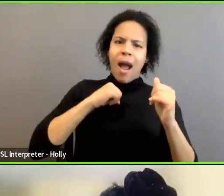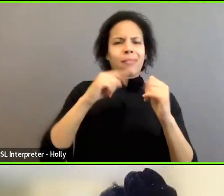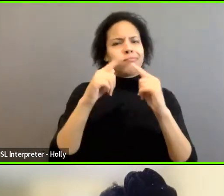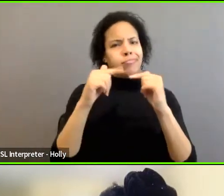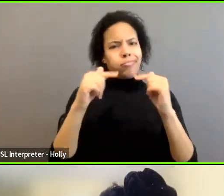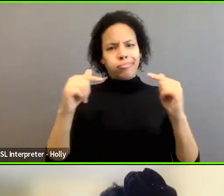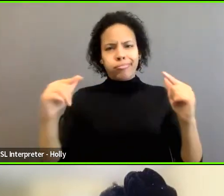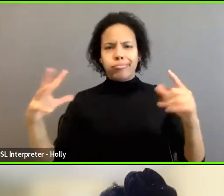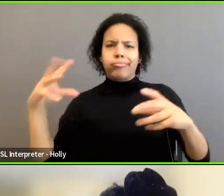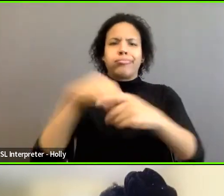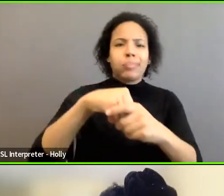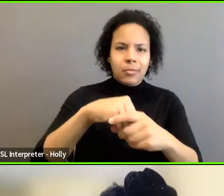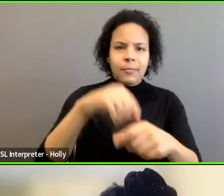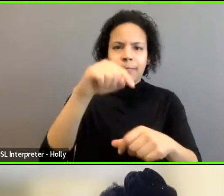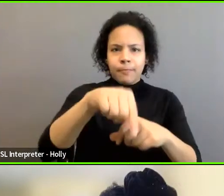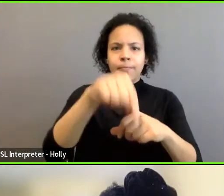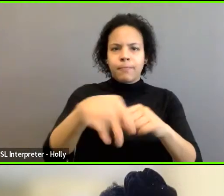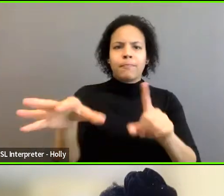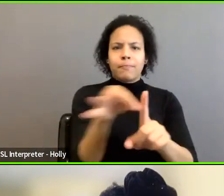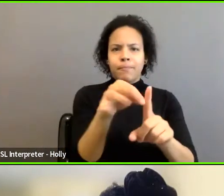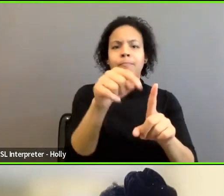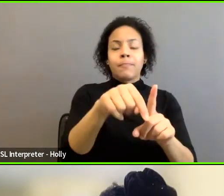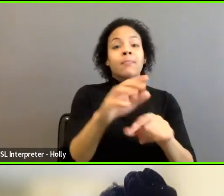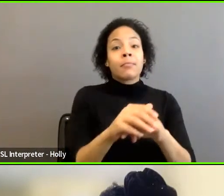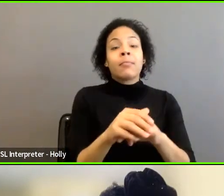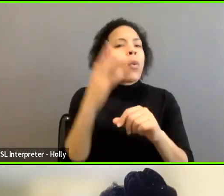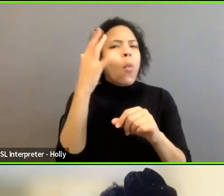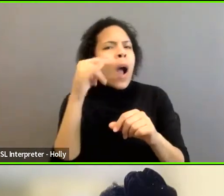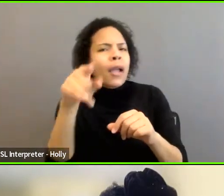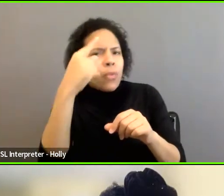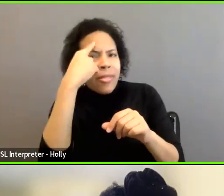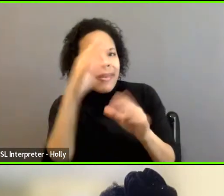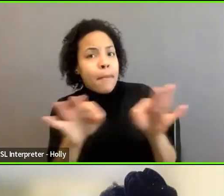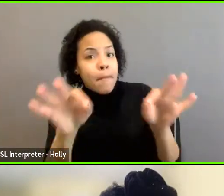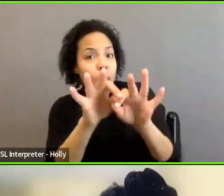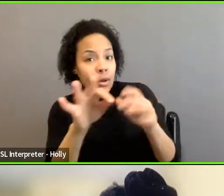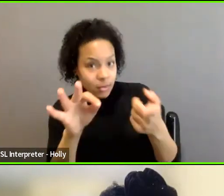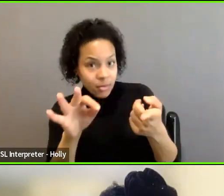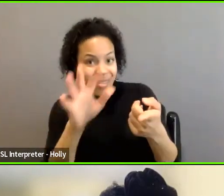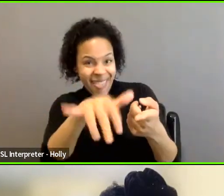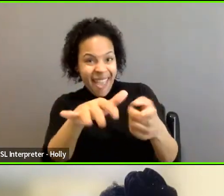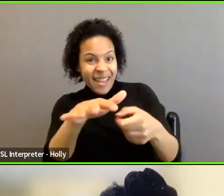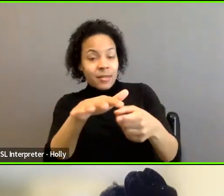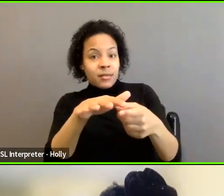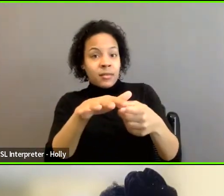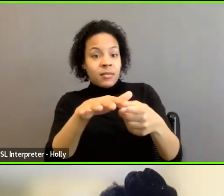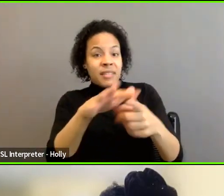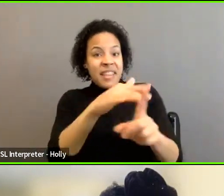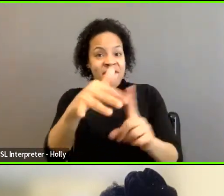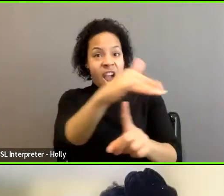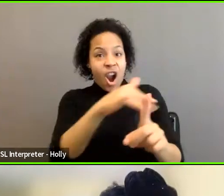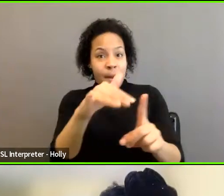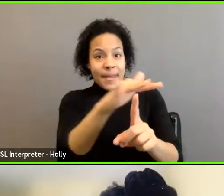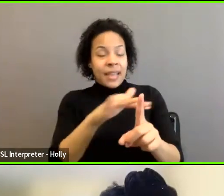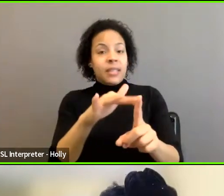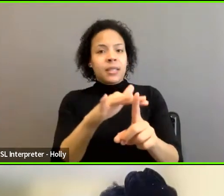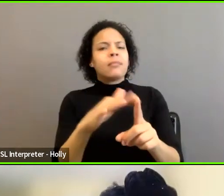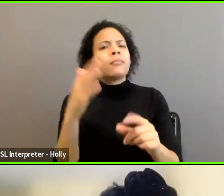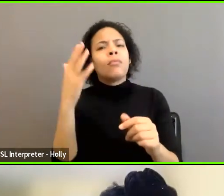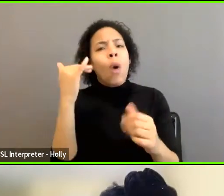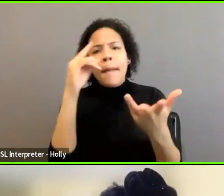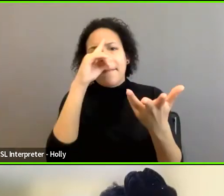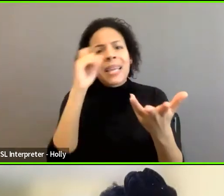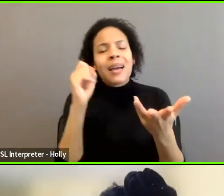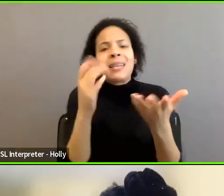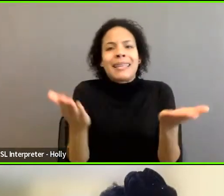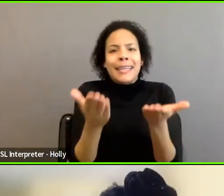that significant? Because as a people, Black folks, folks in America of African